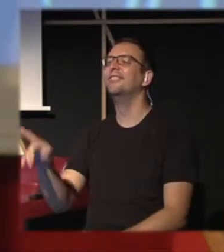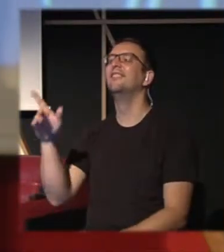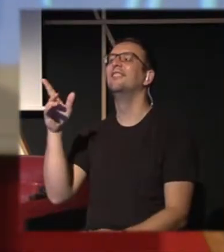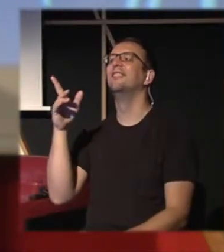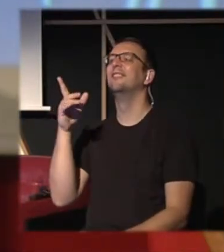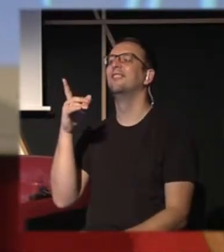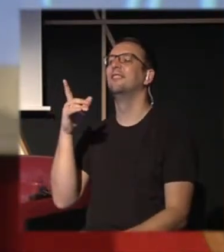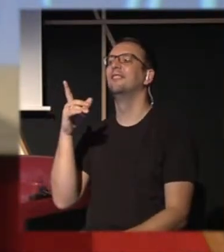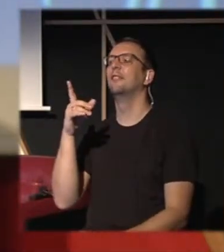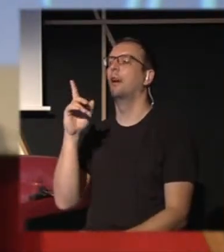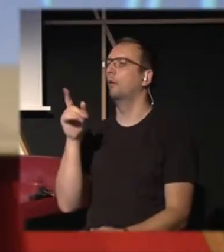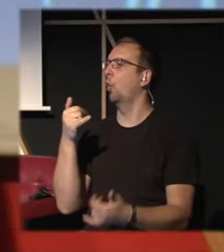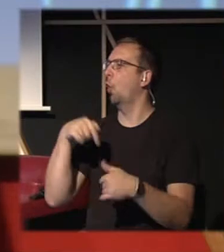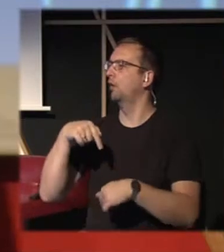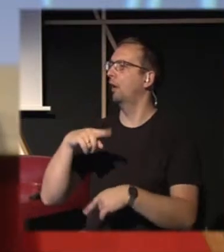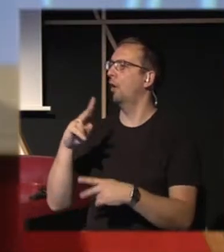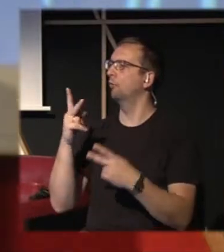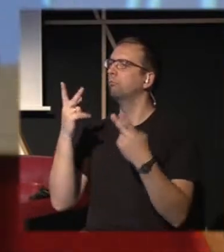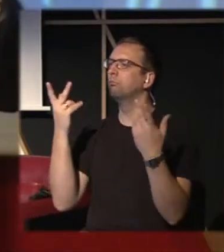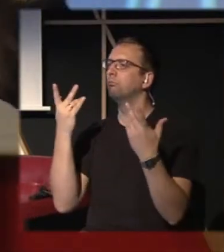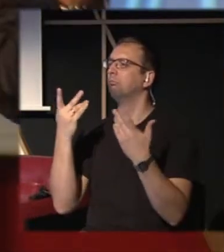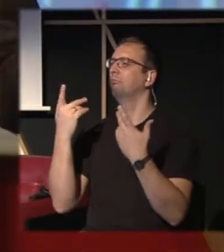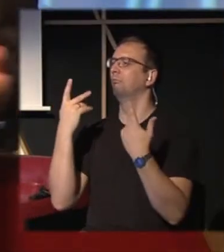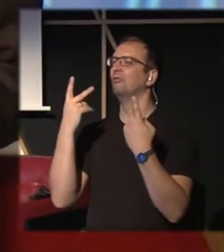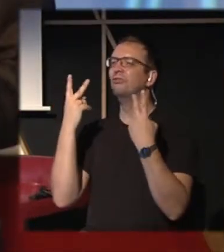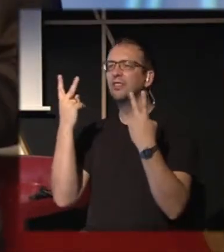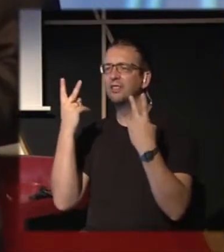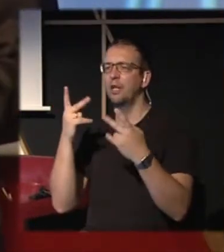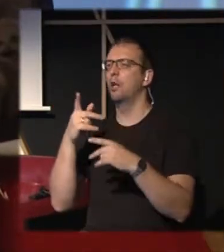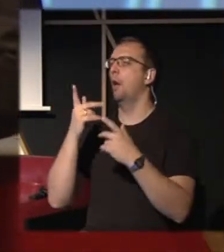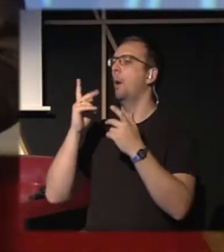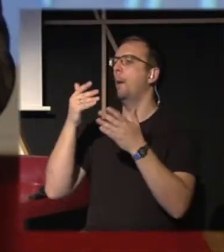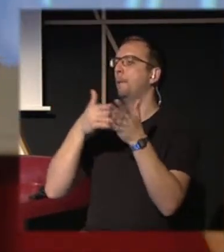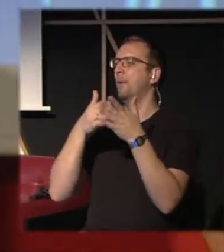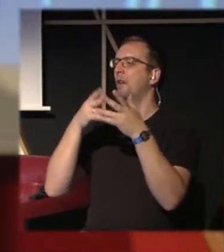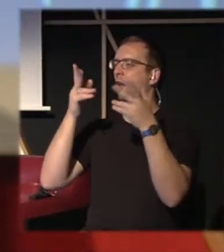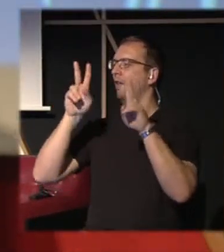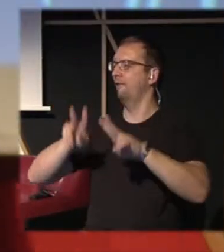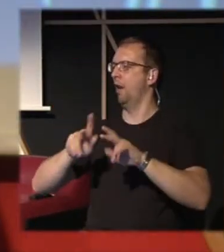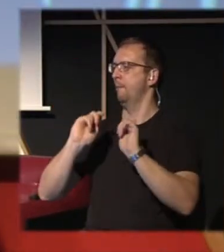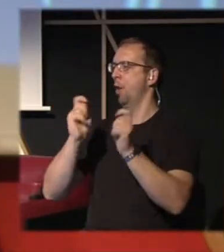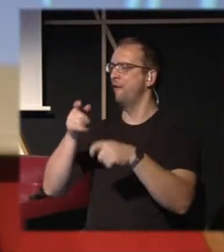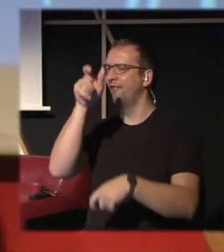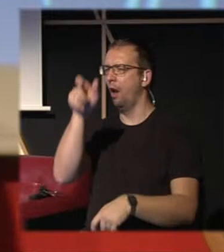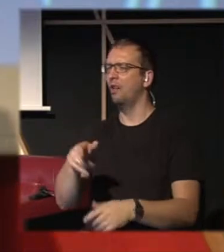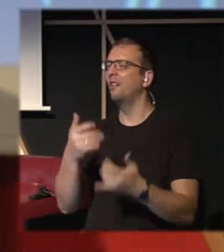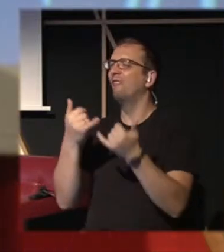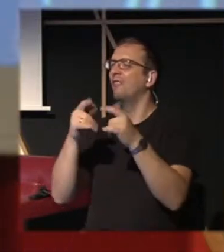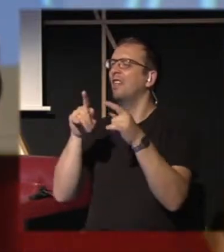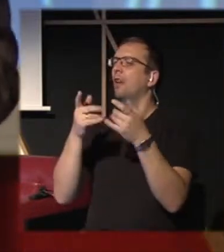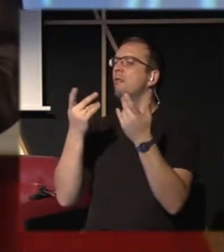Like the Disability Access Officer has existed in a couple of countries already for a much longer time, but on a European level, I would